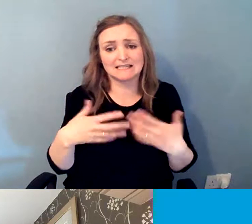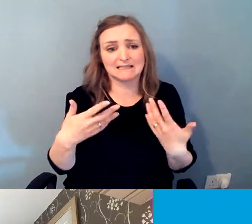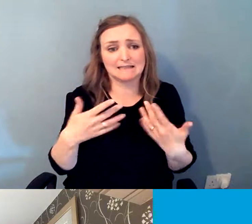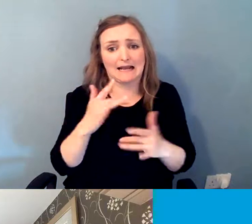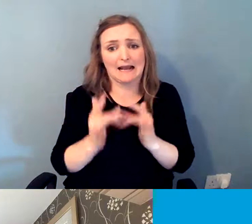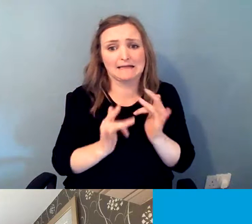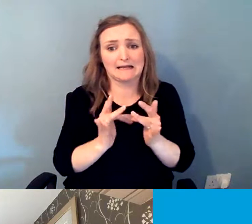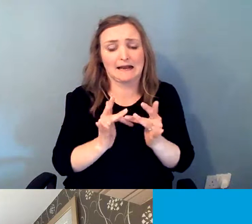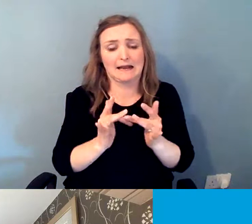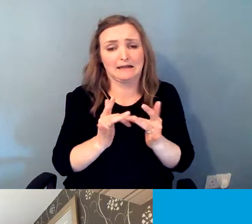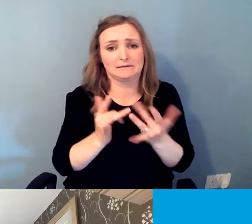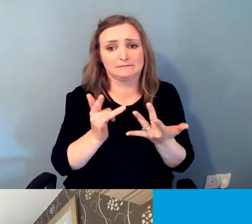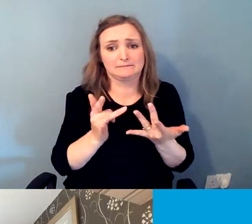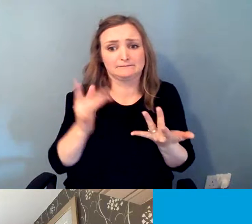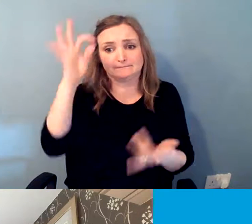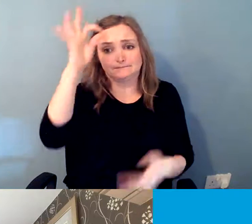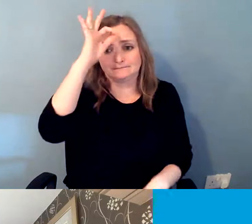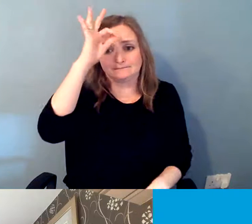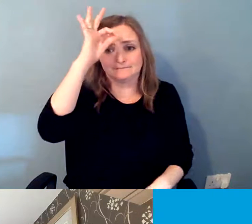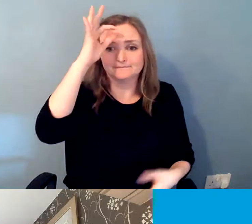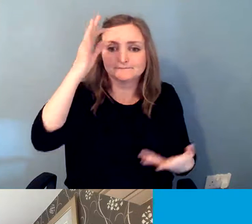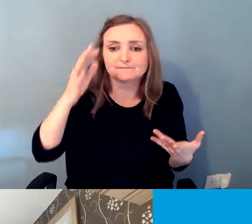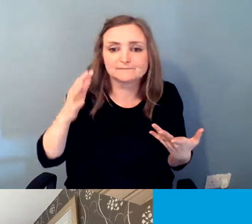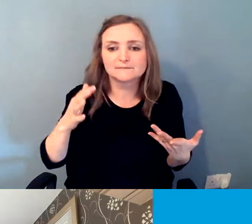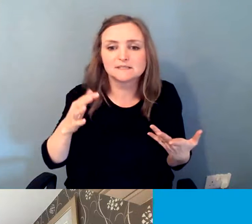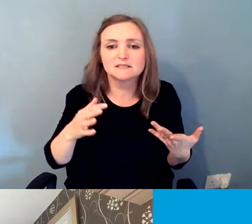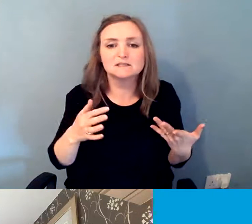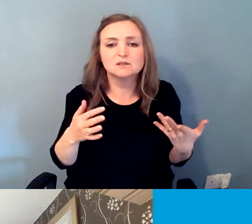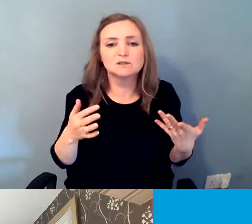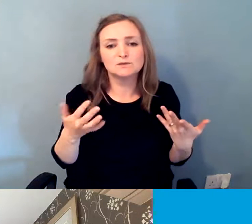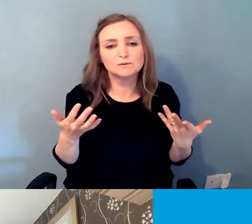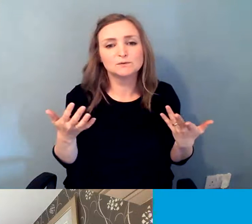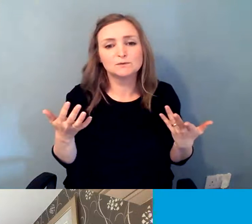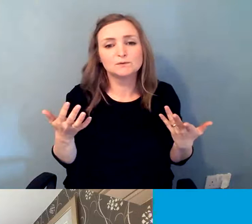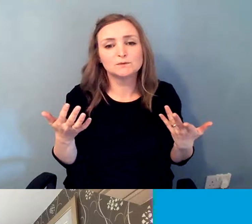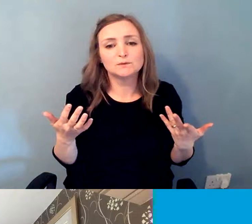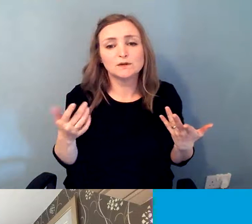internet friendly, and so